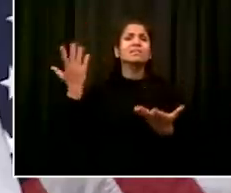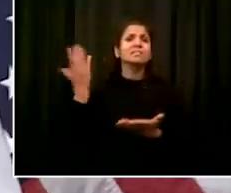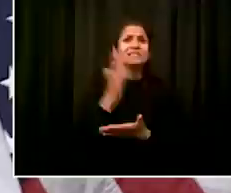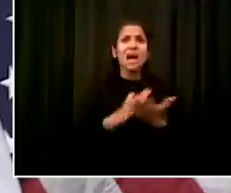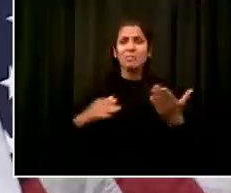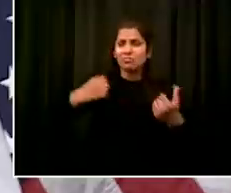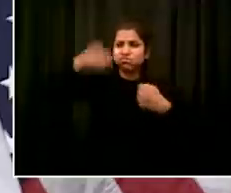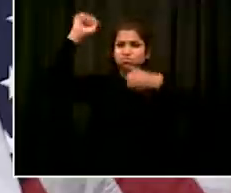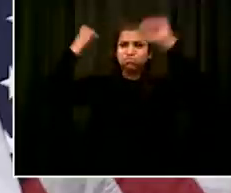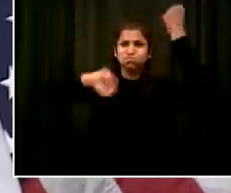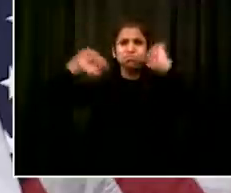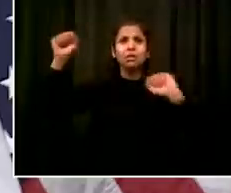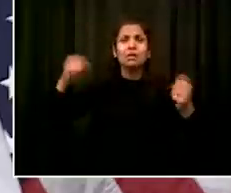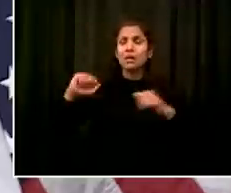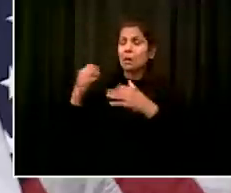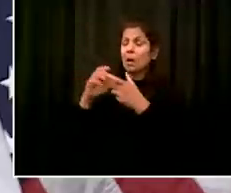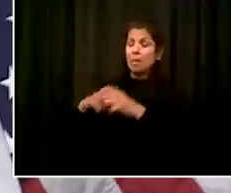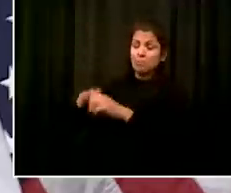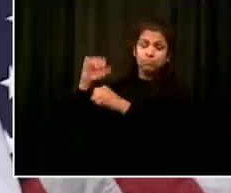next phase: construction,